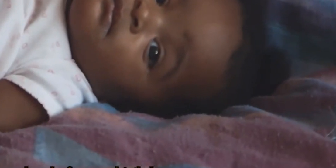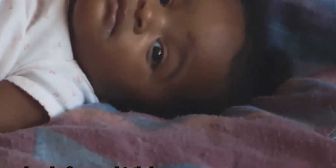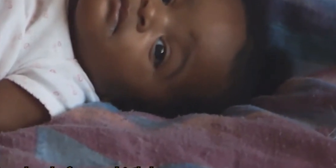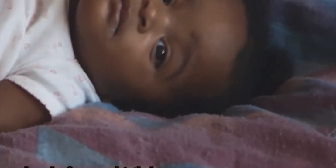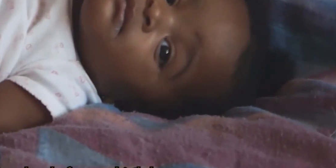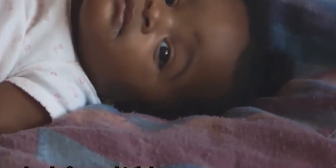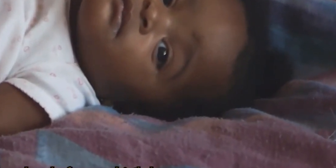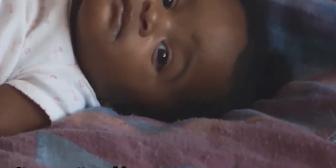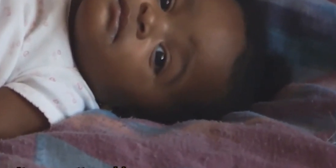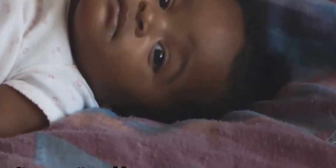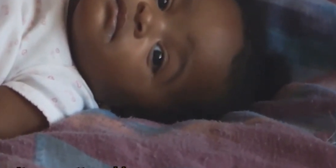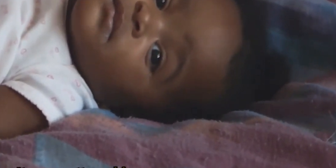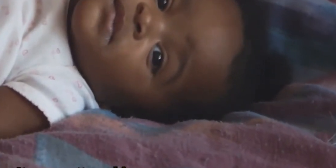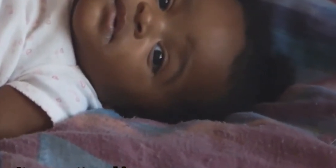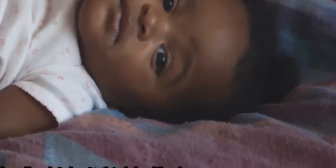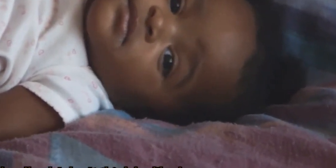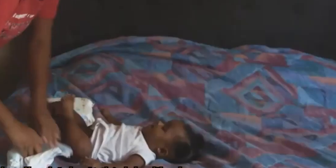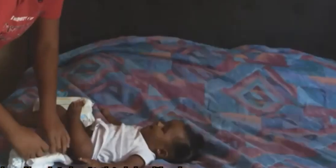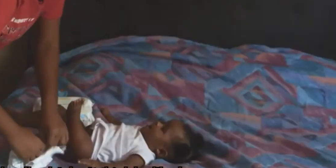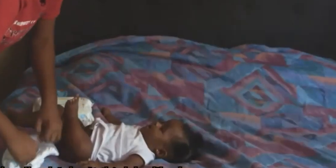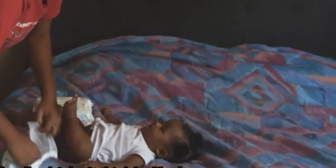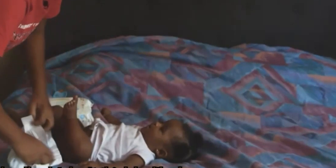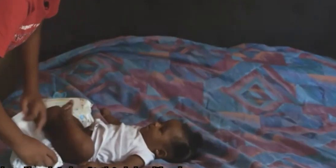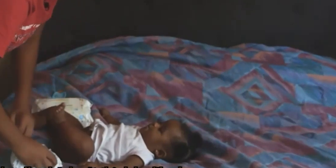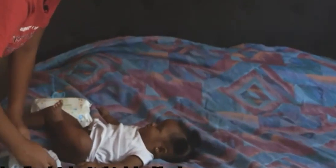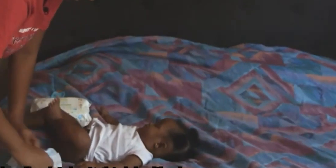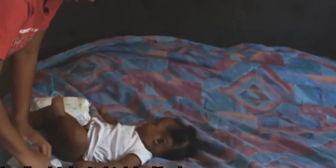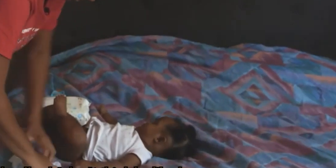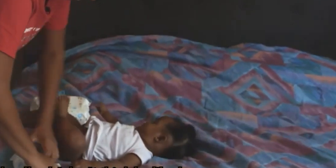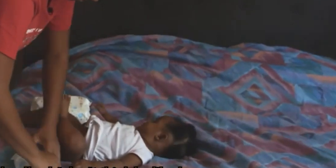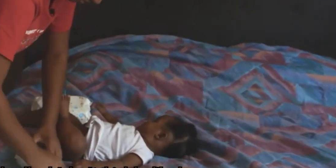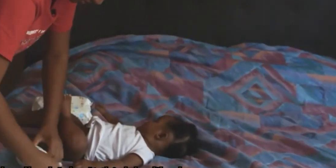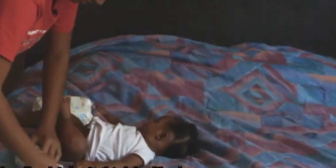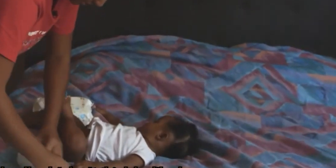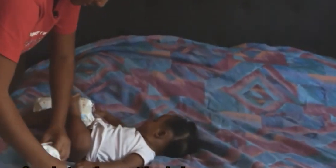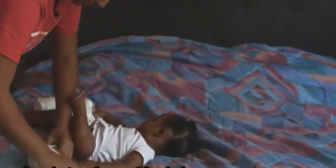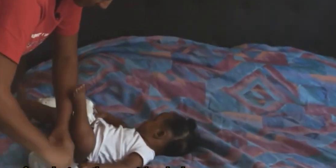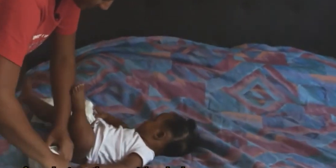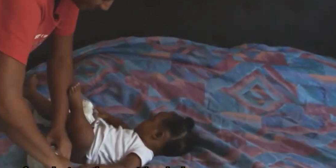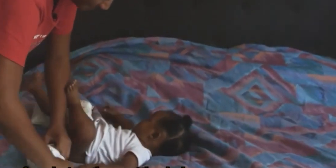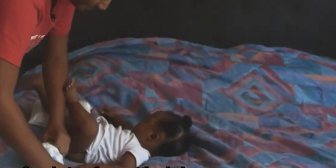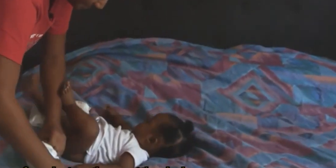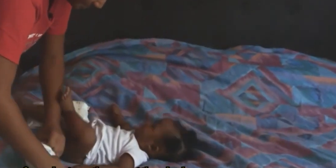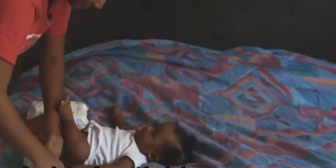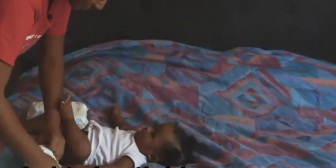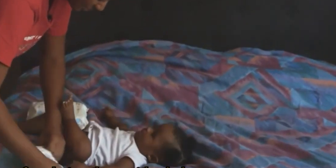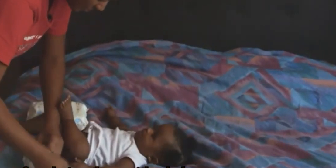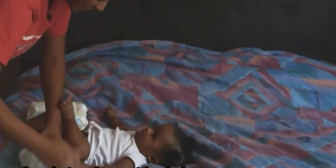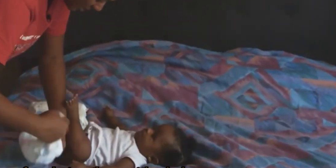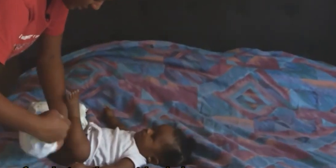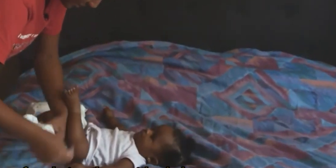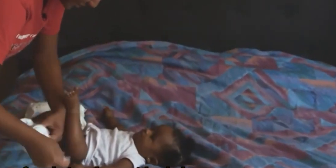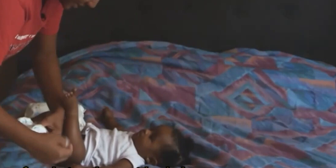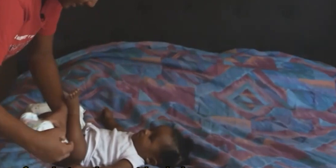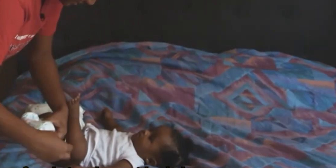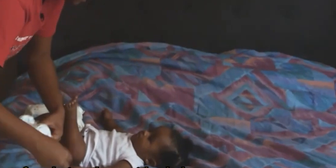days before my birthday. It was pretty sudden. My landlord don't think he liked the idea of me